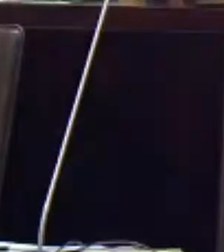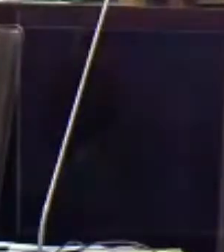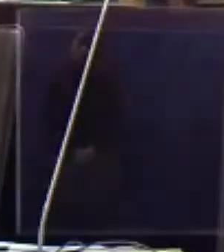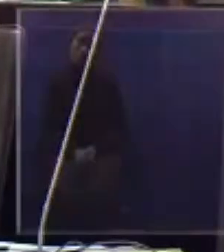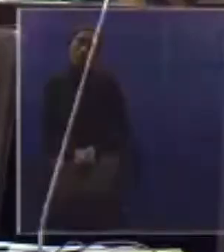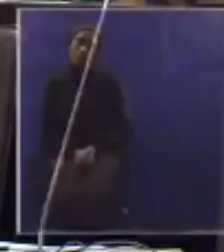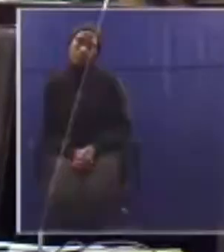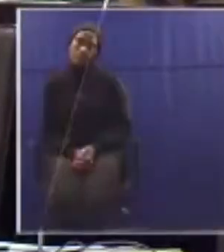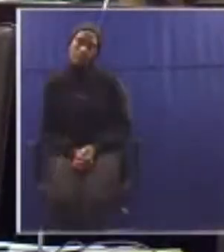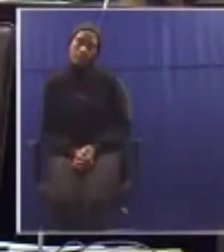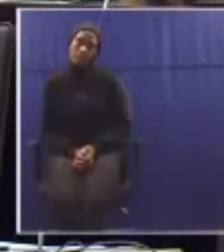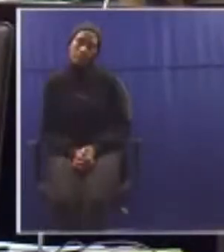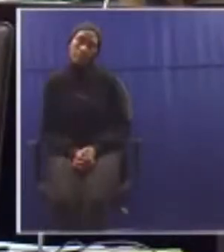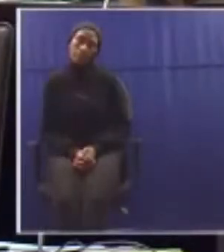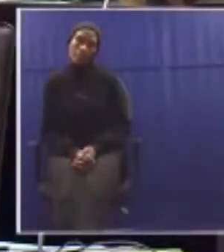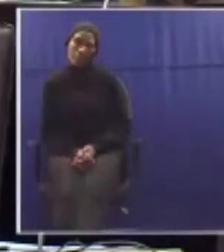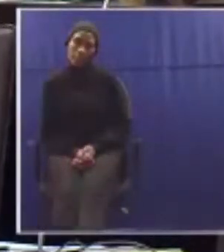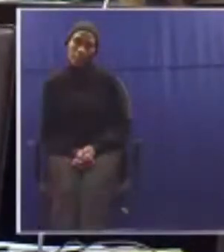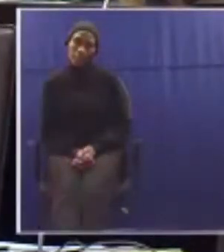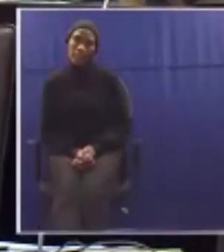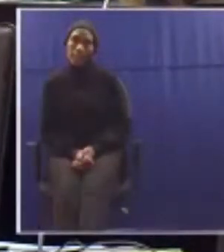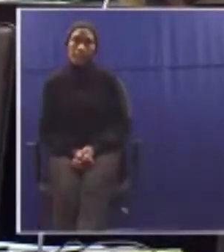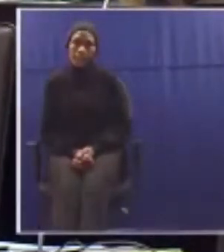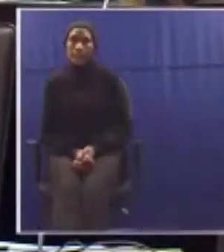It's because I took my medication.